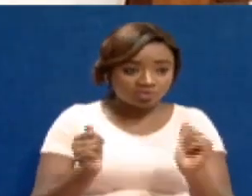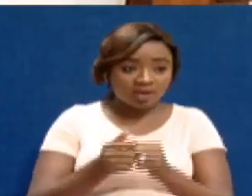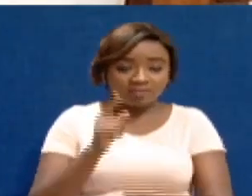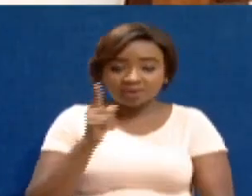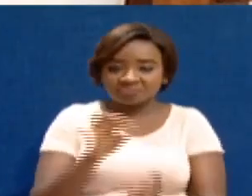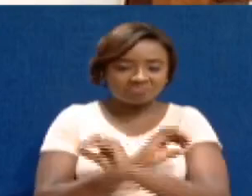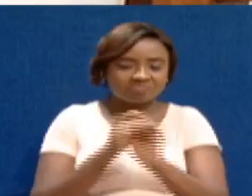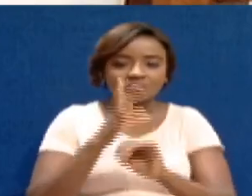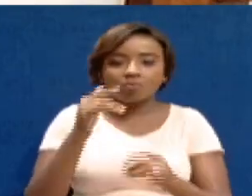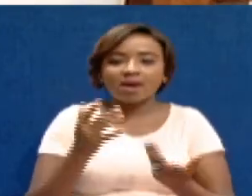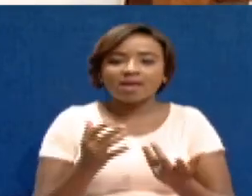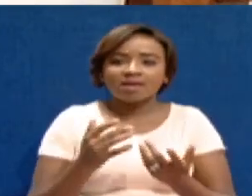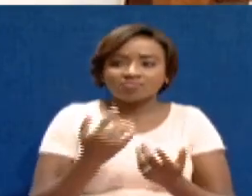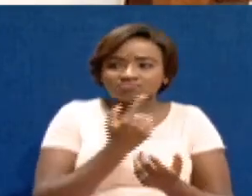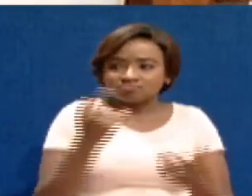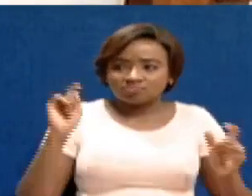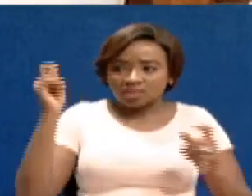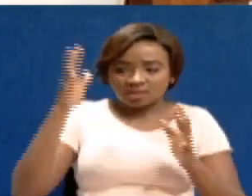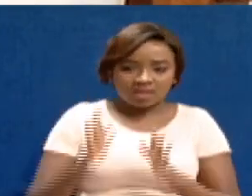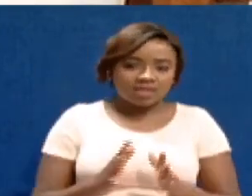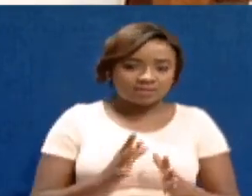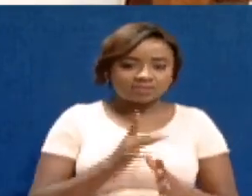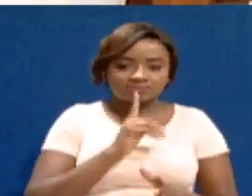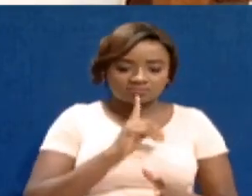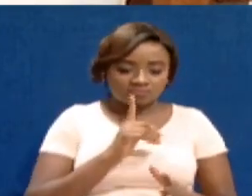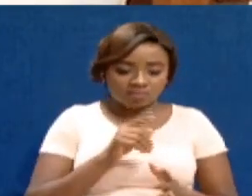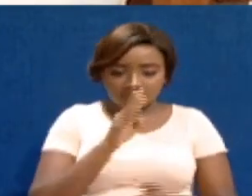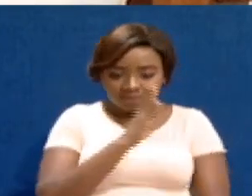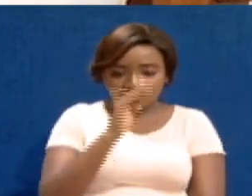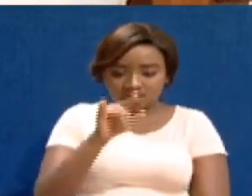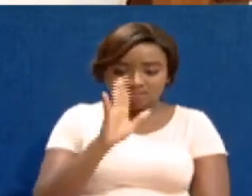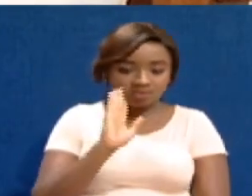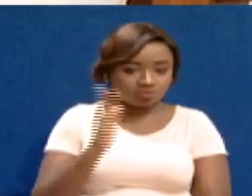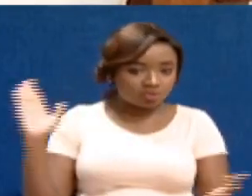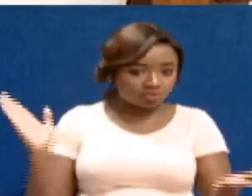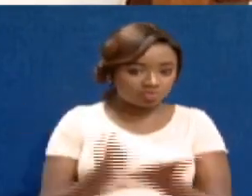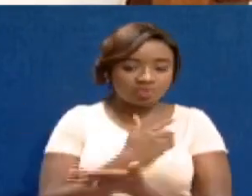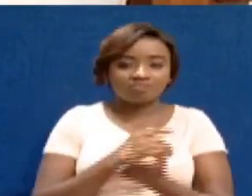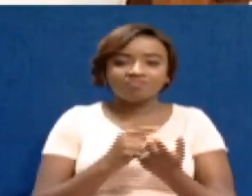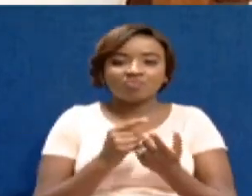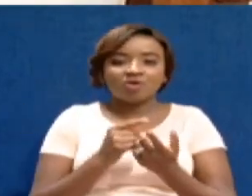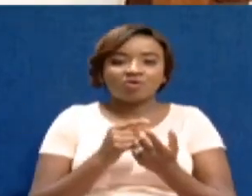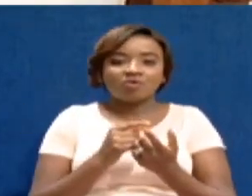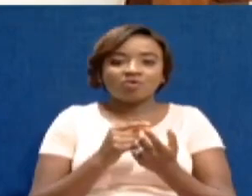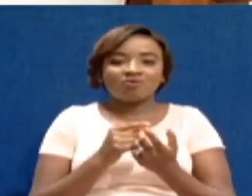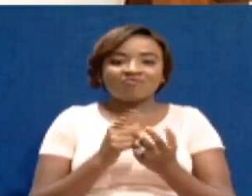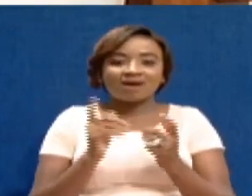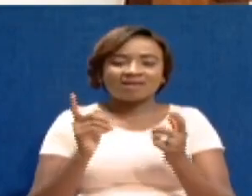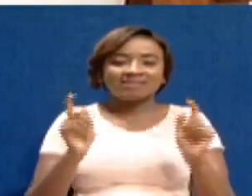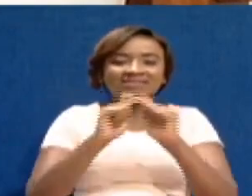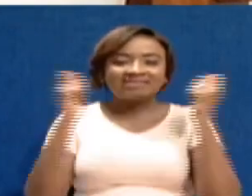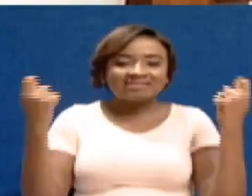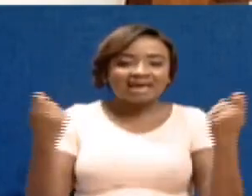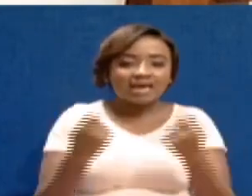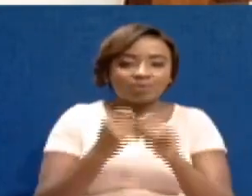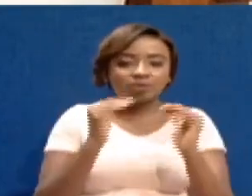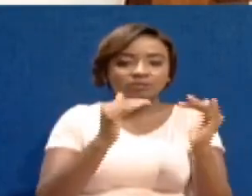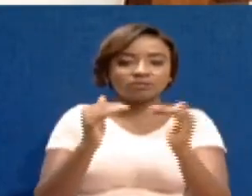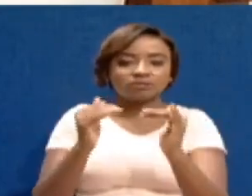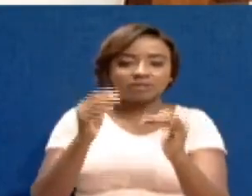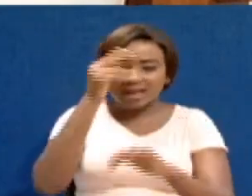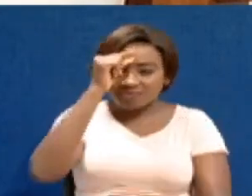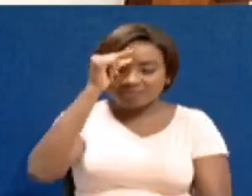we used to talk about, when Turkana used to say, Turkana sio, Lord was sio, Kenya, because we'd never develop it. That problem